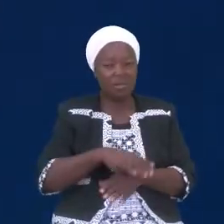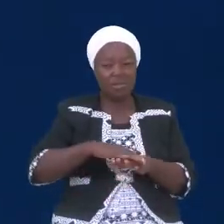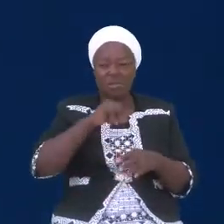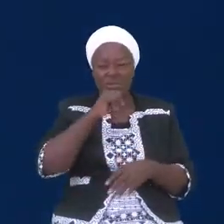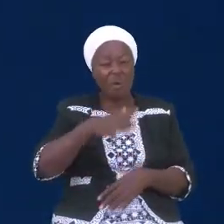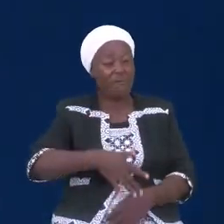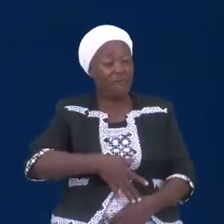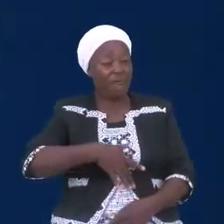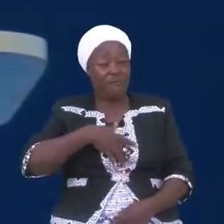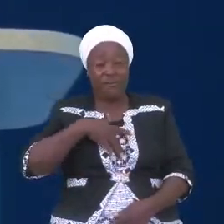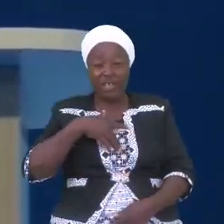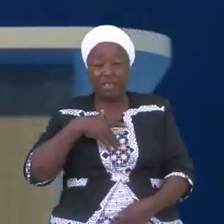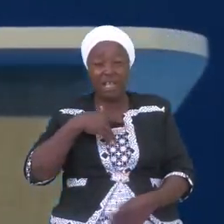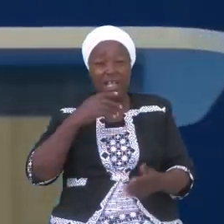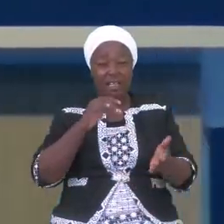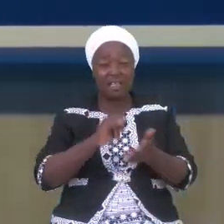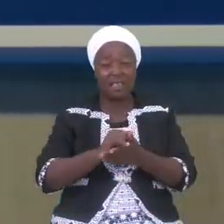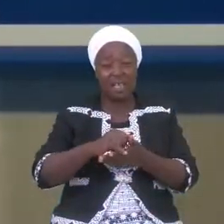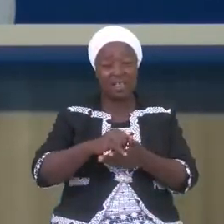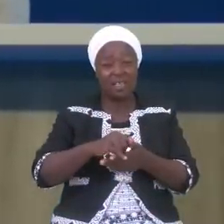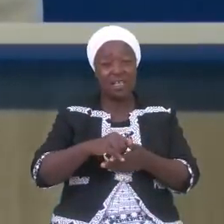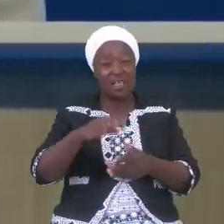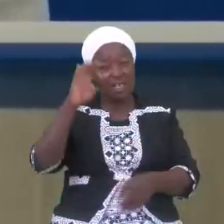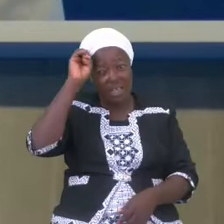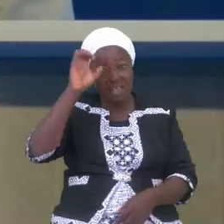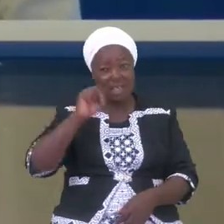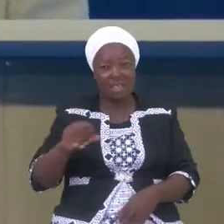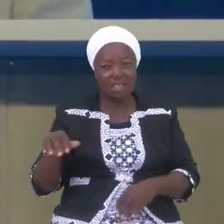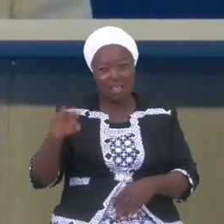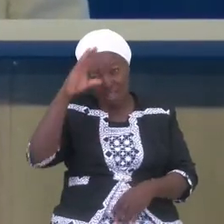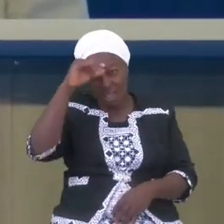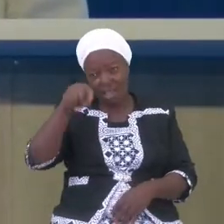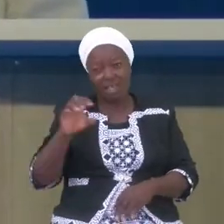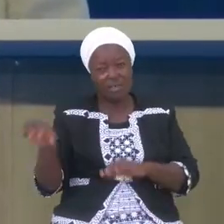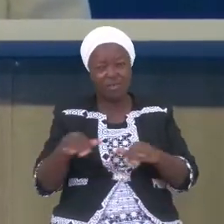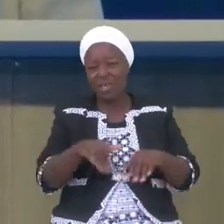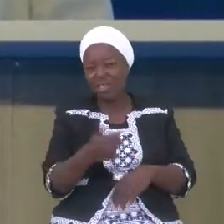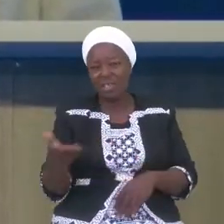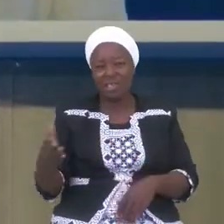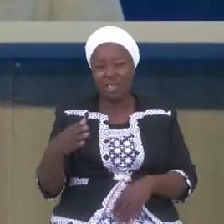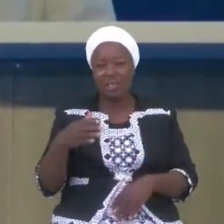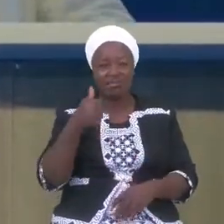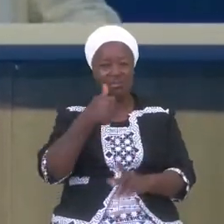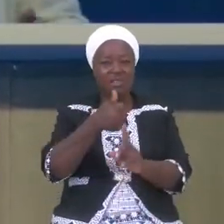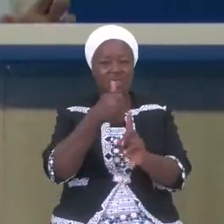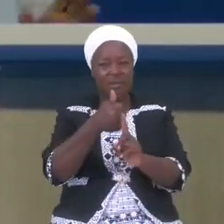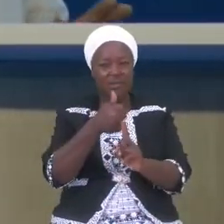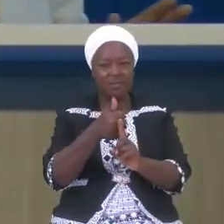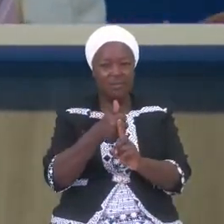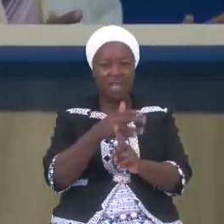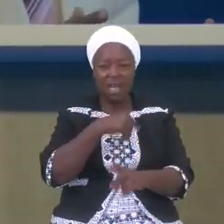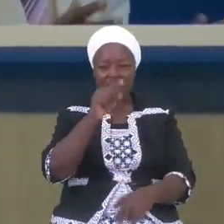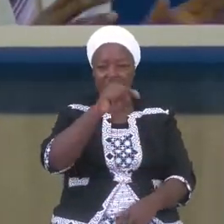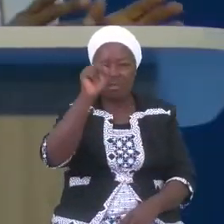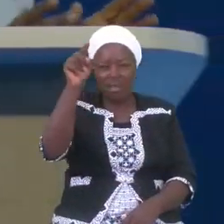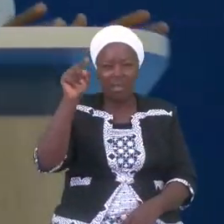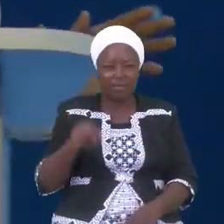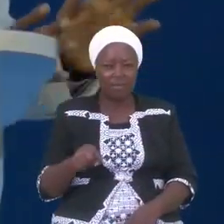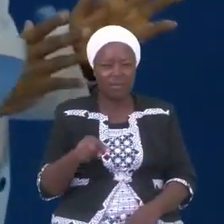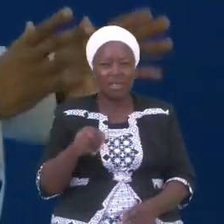feel that he can do anything of himself, and therefore he becomes